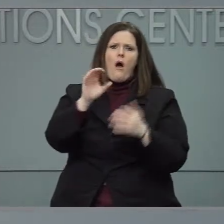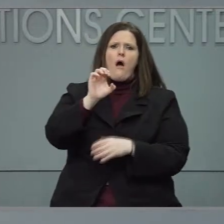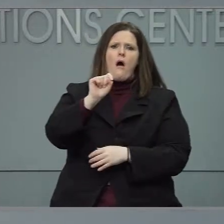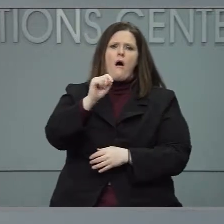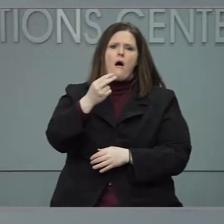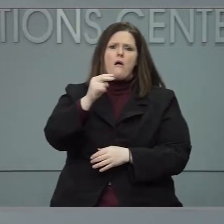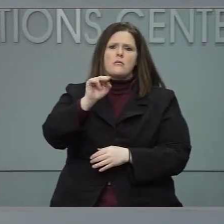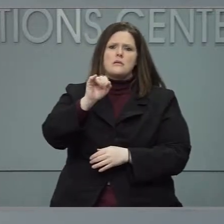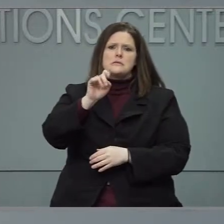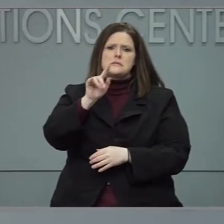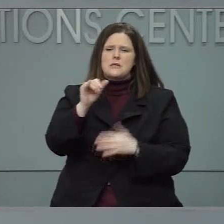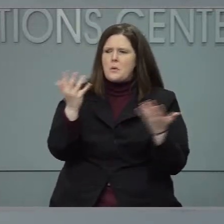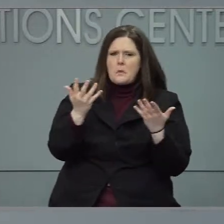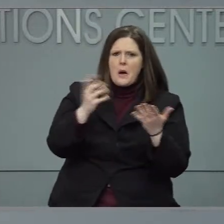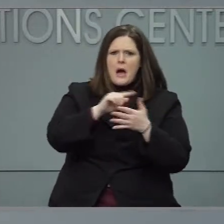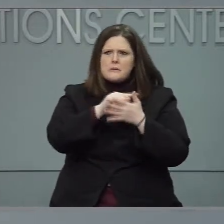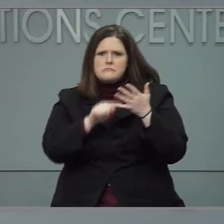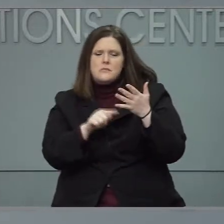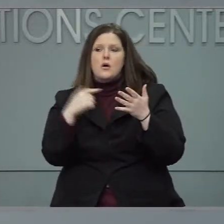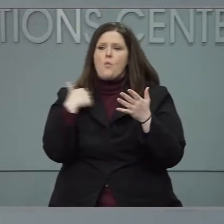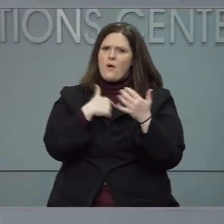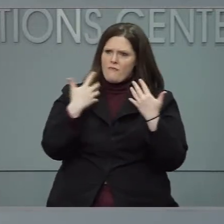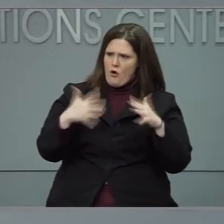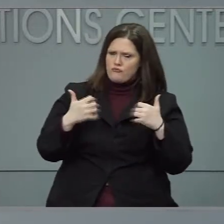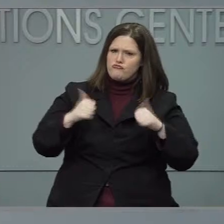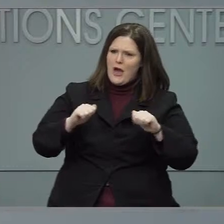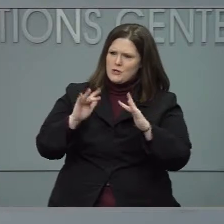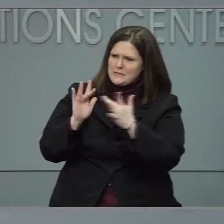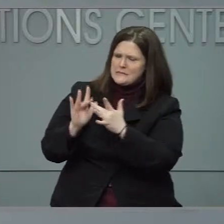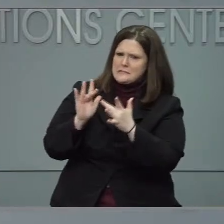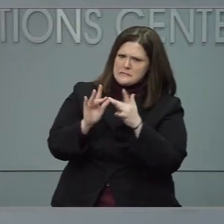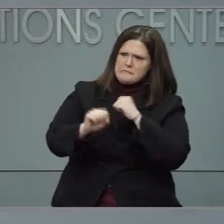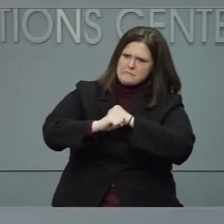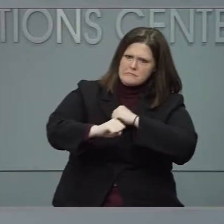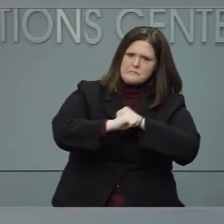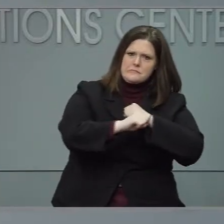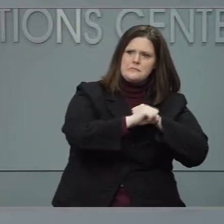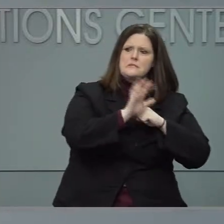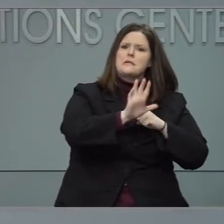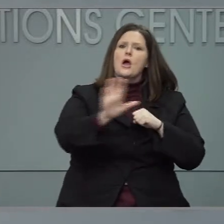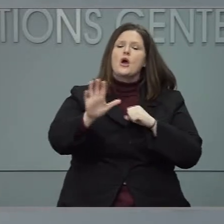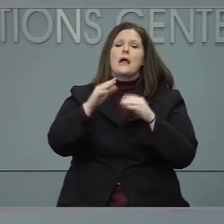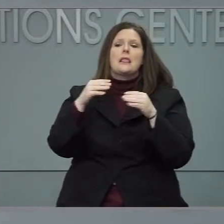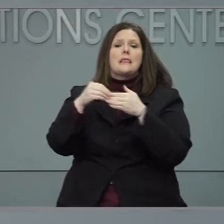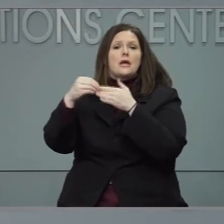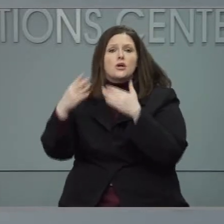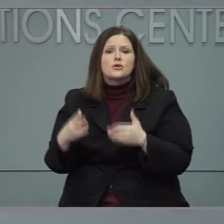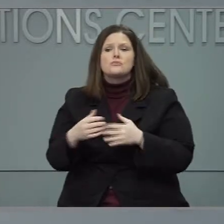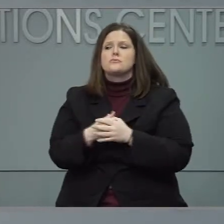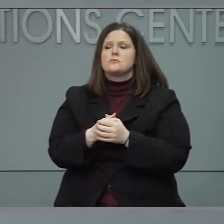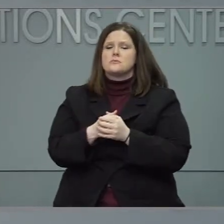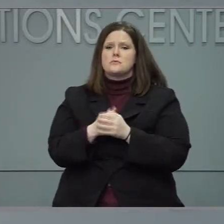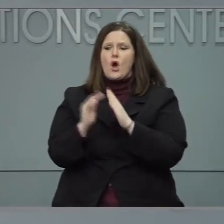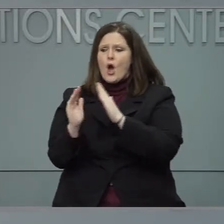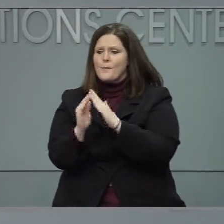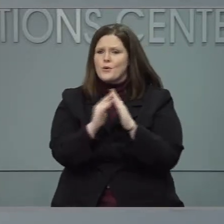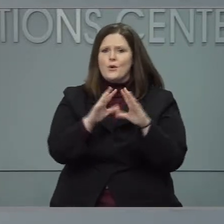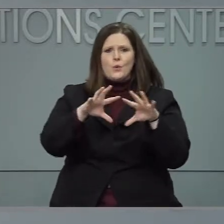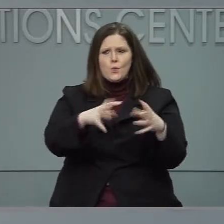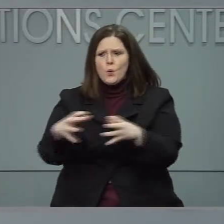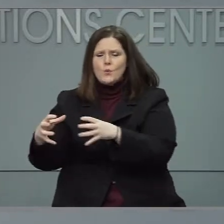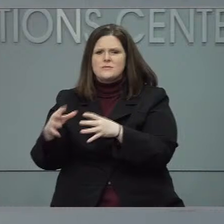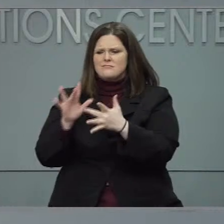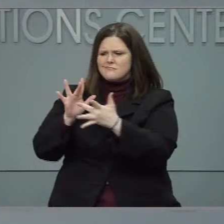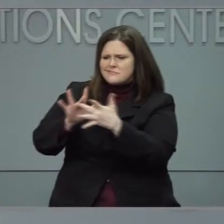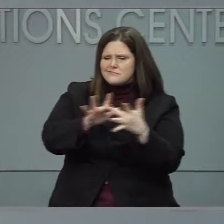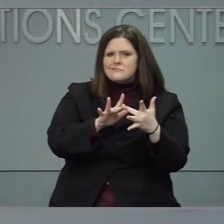to try to reach out to communities, community leaders, community groups, and there has